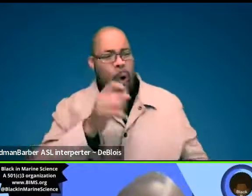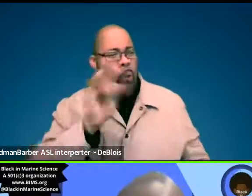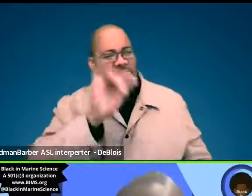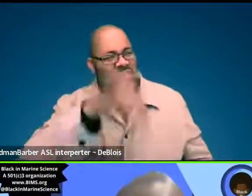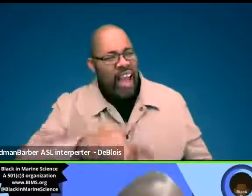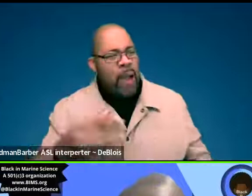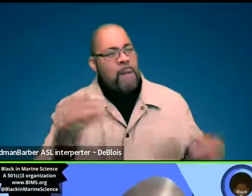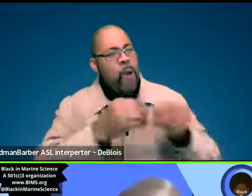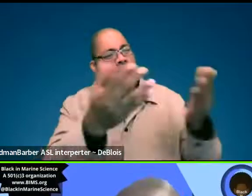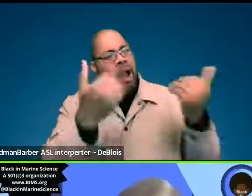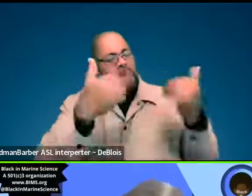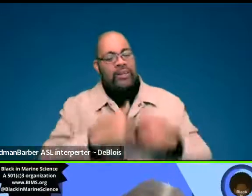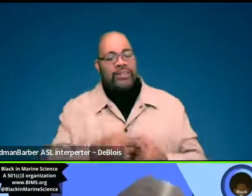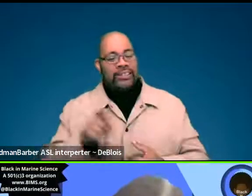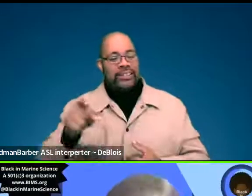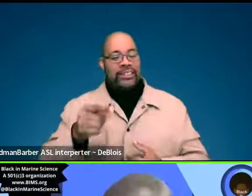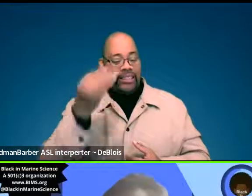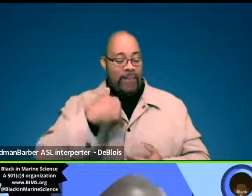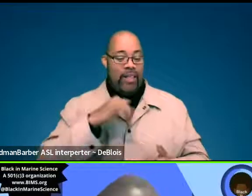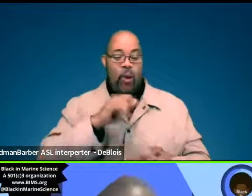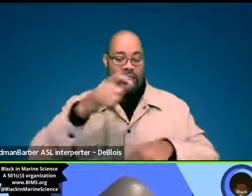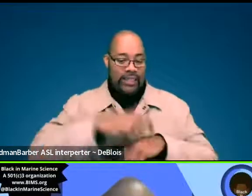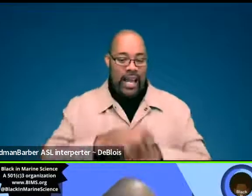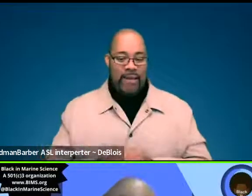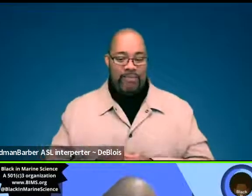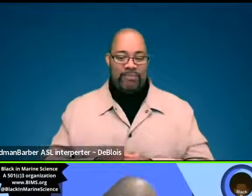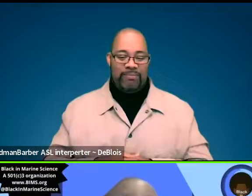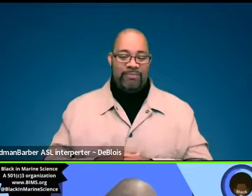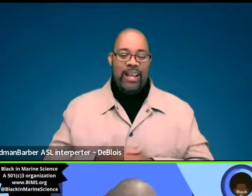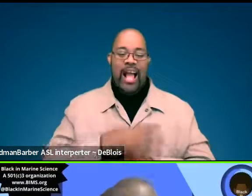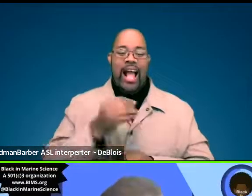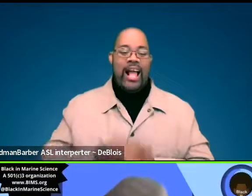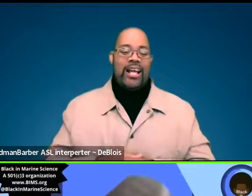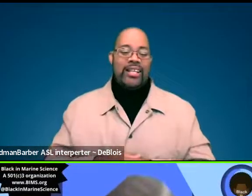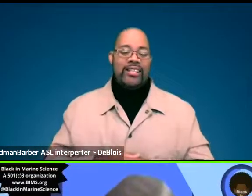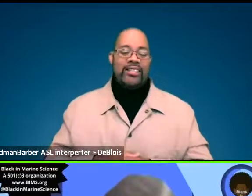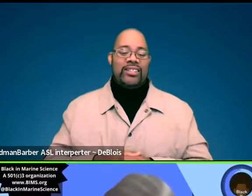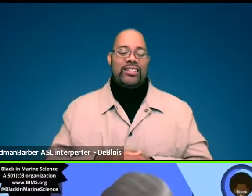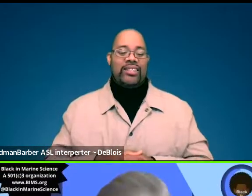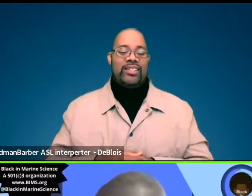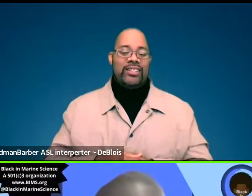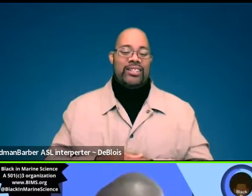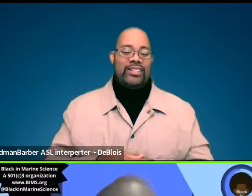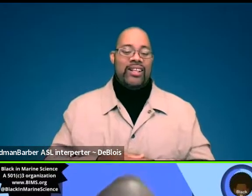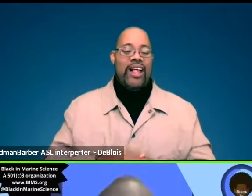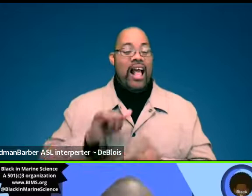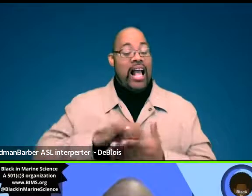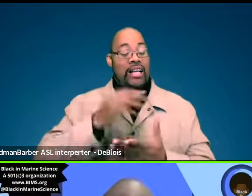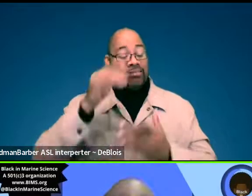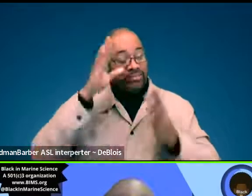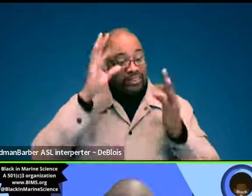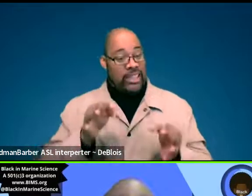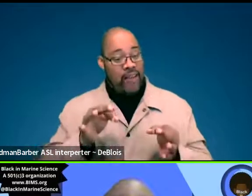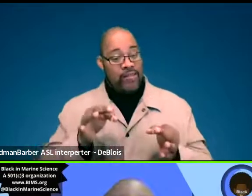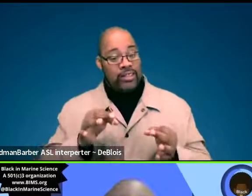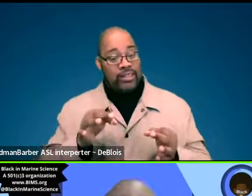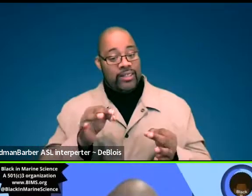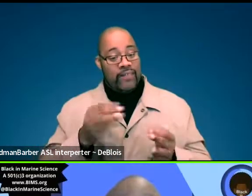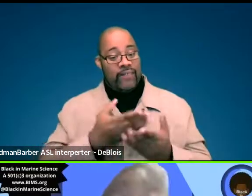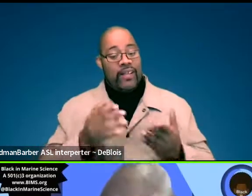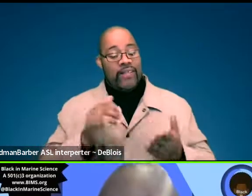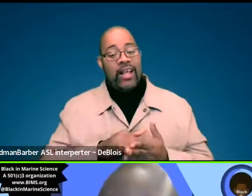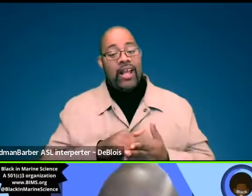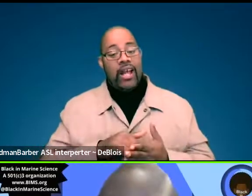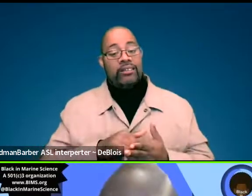this? Give me more of this. Like she would be telling me all the time, right? And you know, and it's definitely the thing that